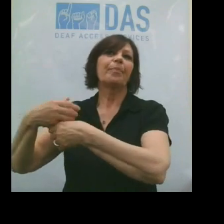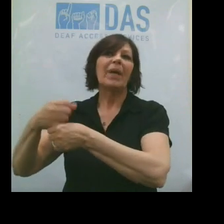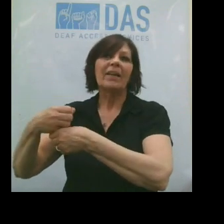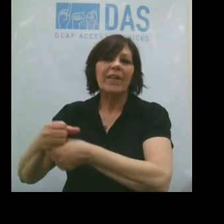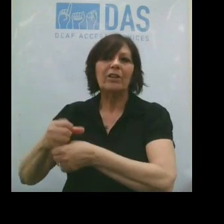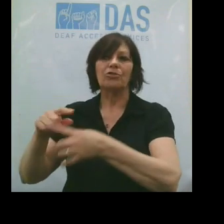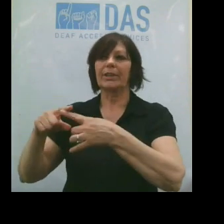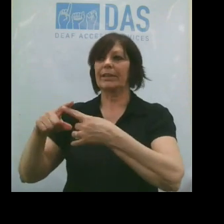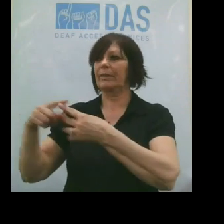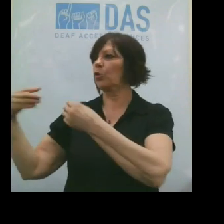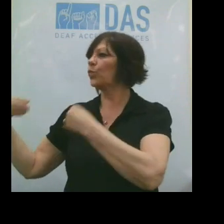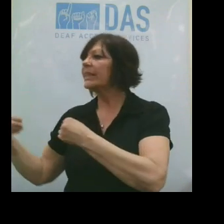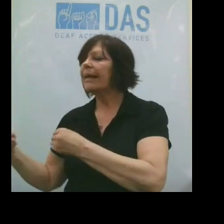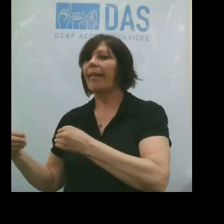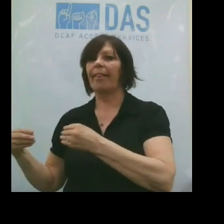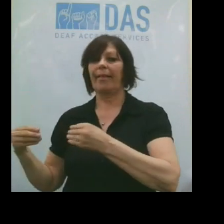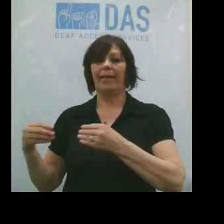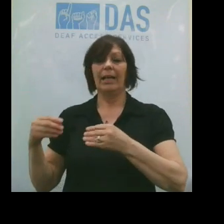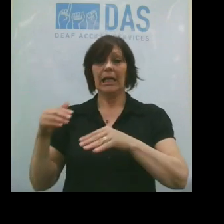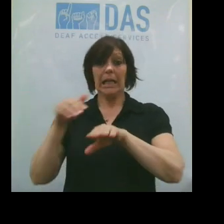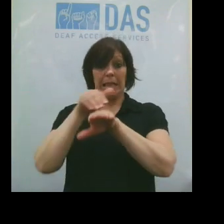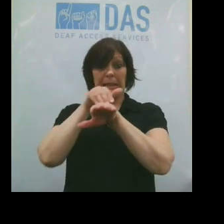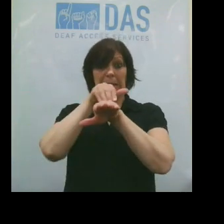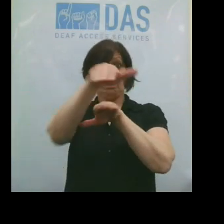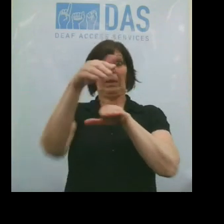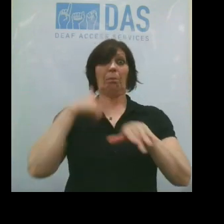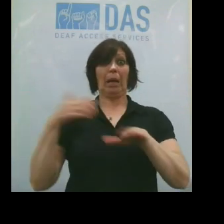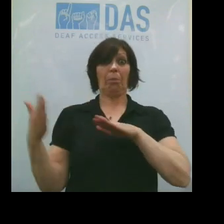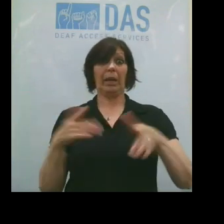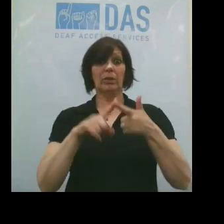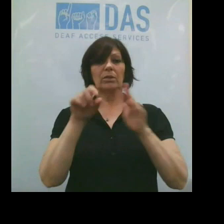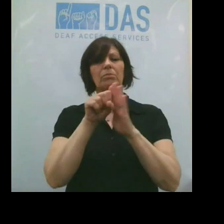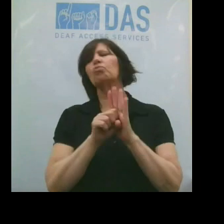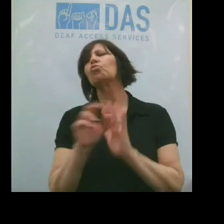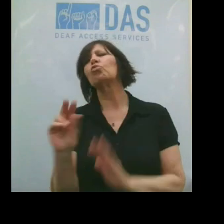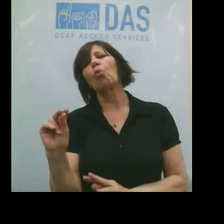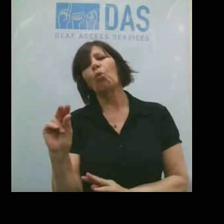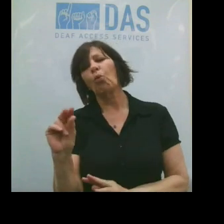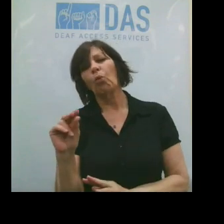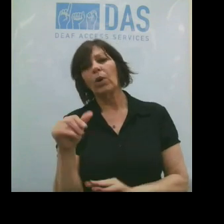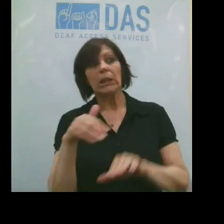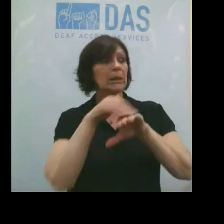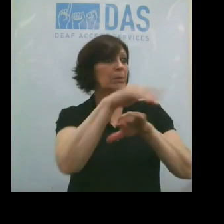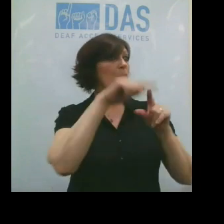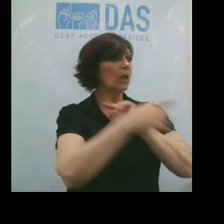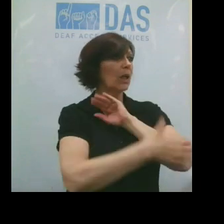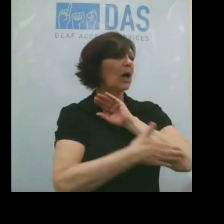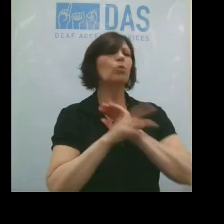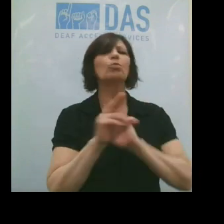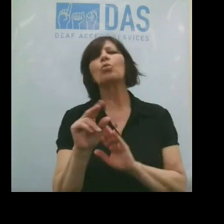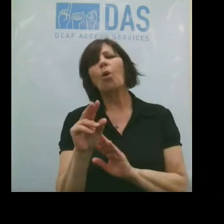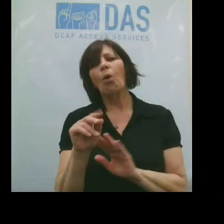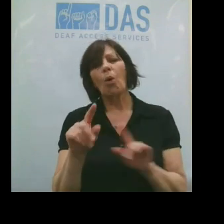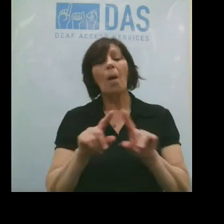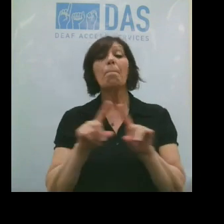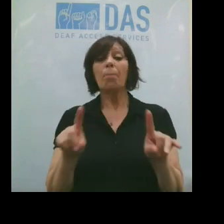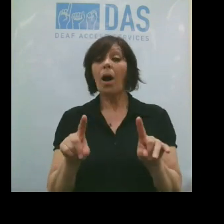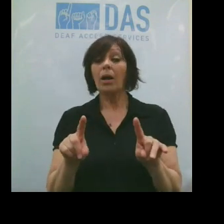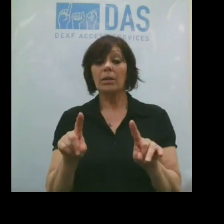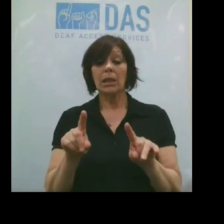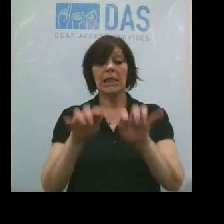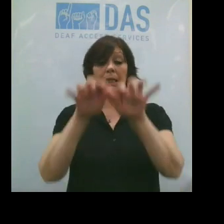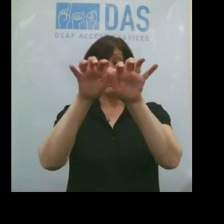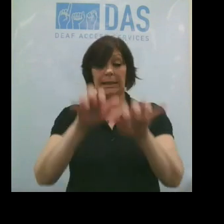industry. It does not need to be submitted to the state. It does not need to be submitted to the county. You do need to keep it on